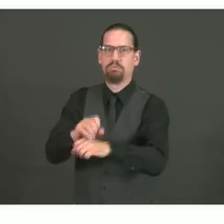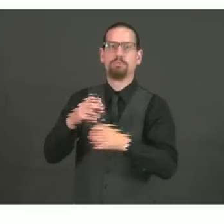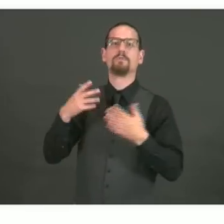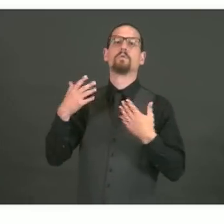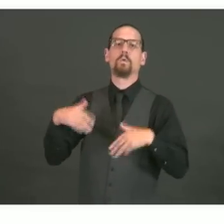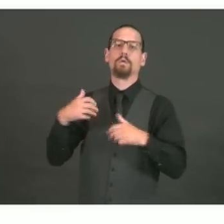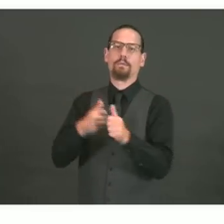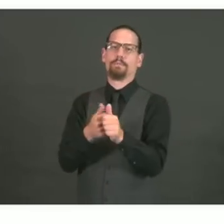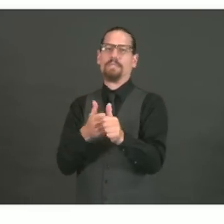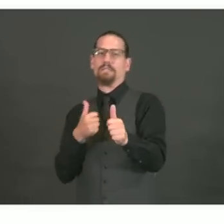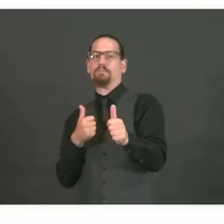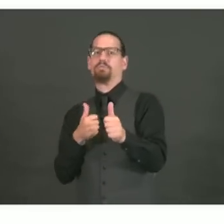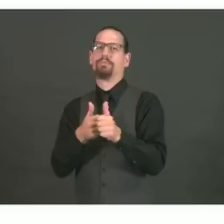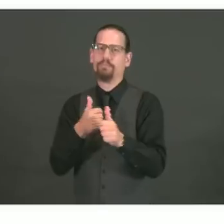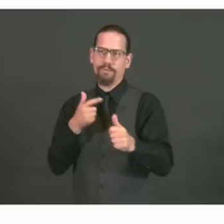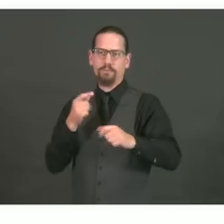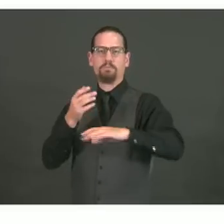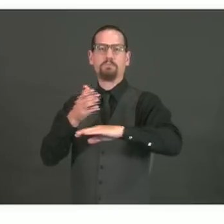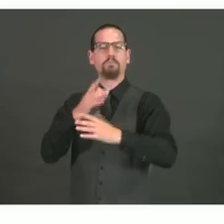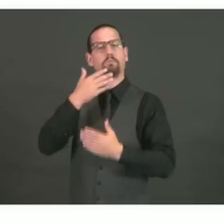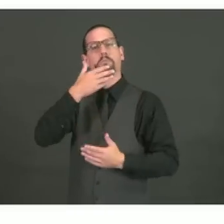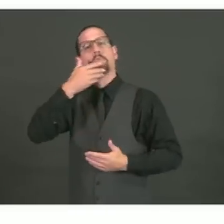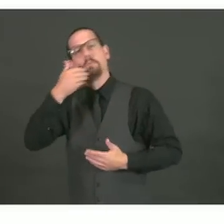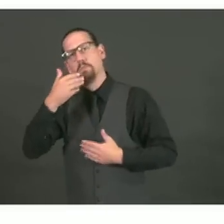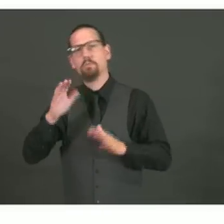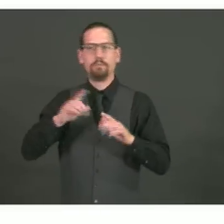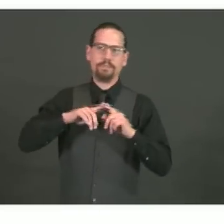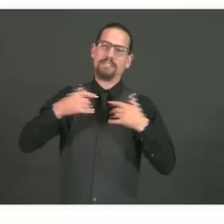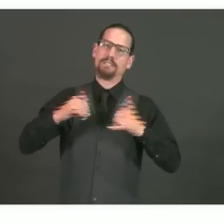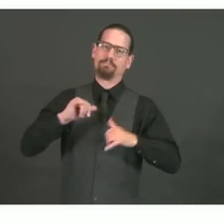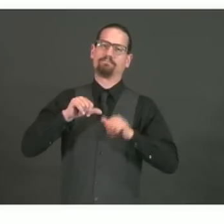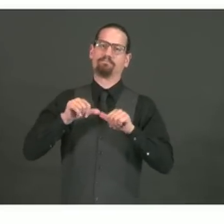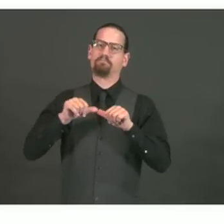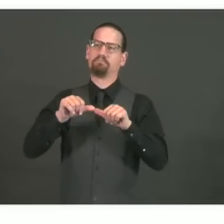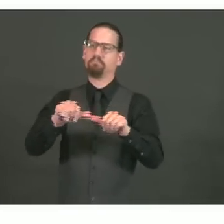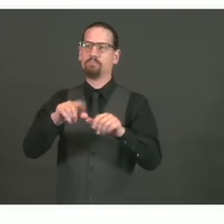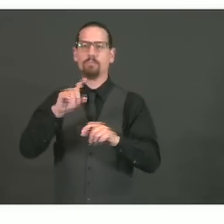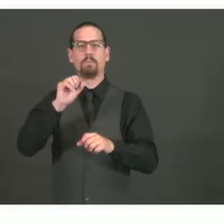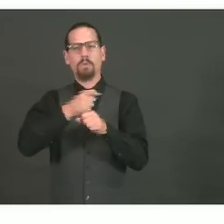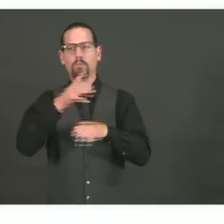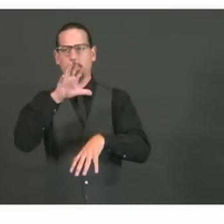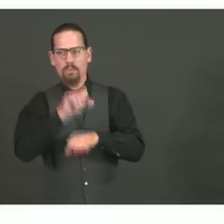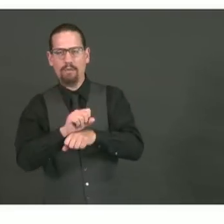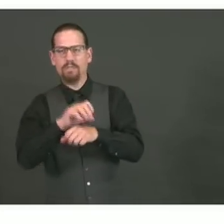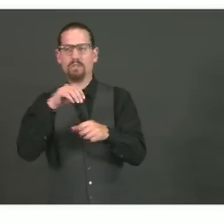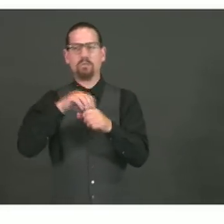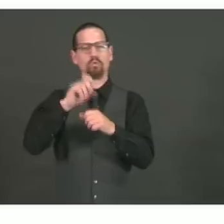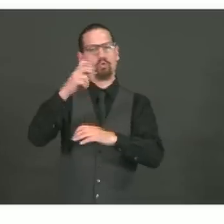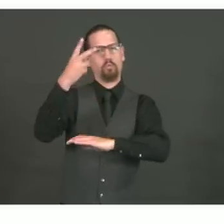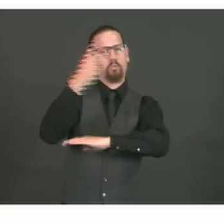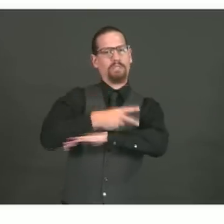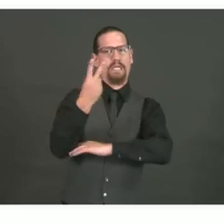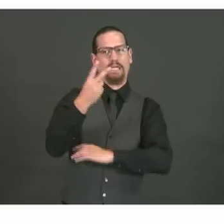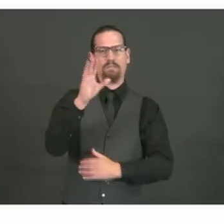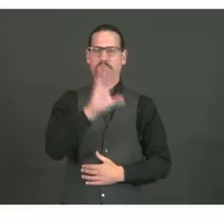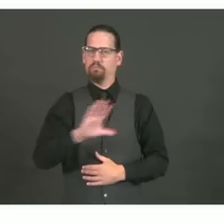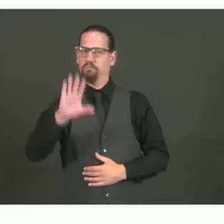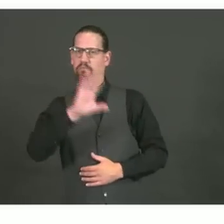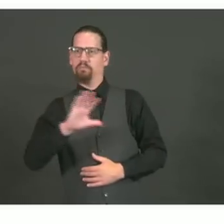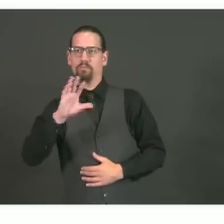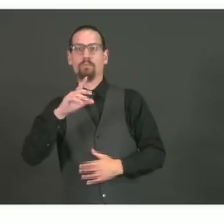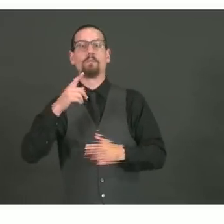better now. You ought to be able to get an appointment within a couple of days, and then results within 2 to 3